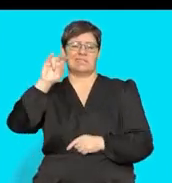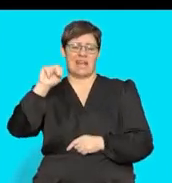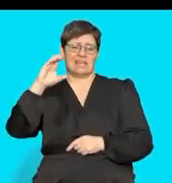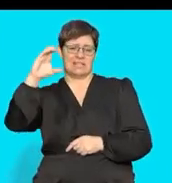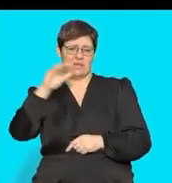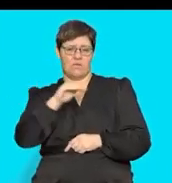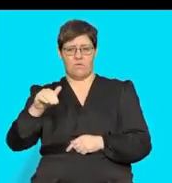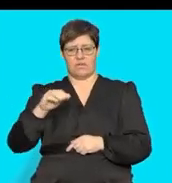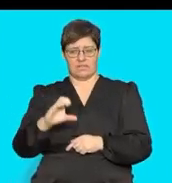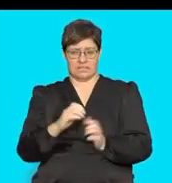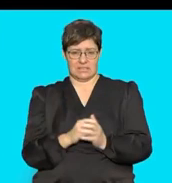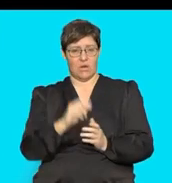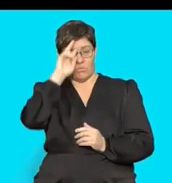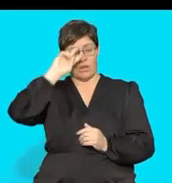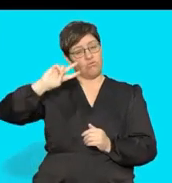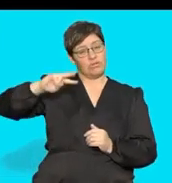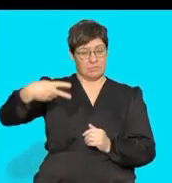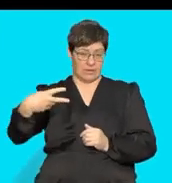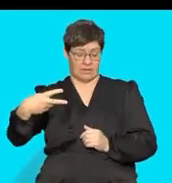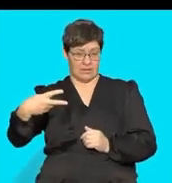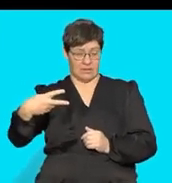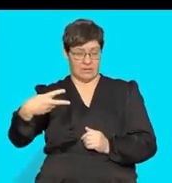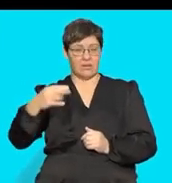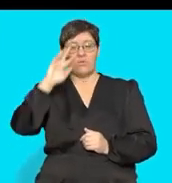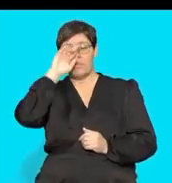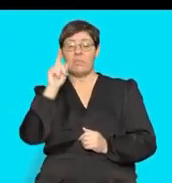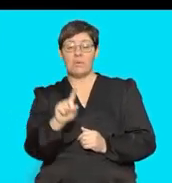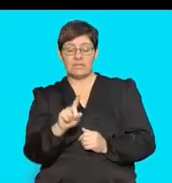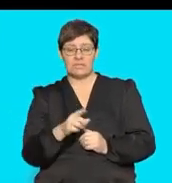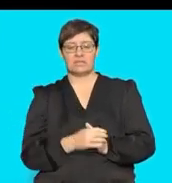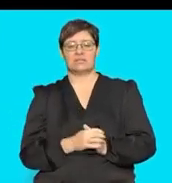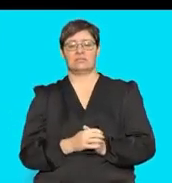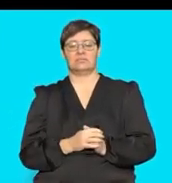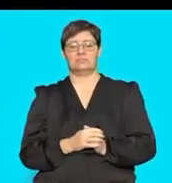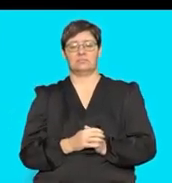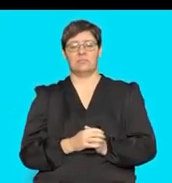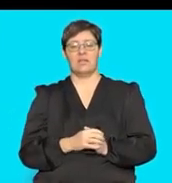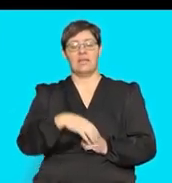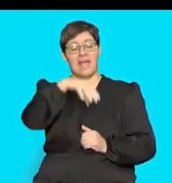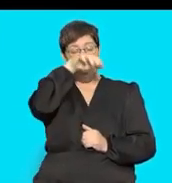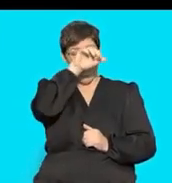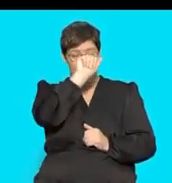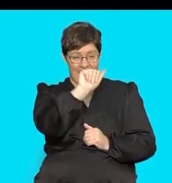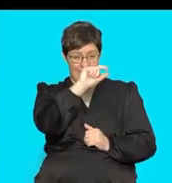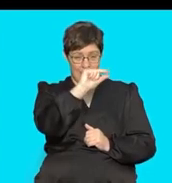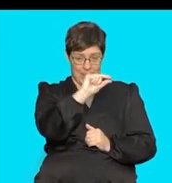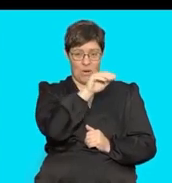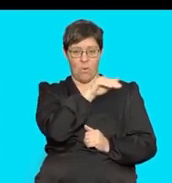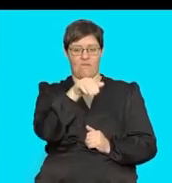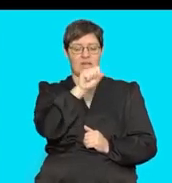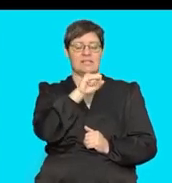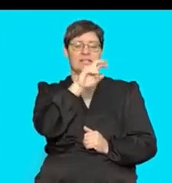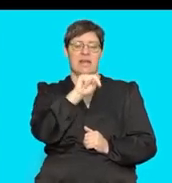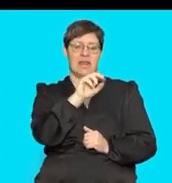we had the reciprocal version. Can you remember what that was? It was the version with the sides on the top. So it